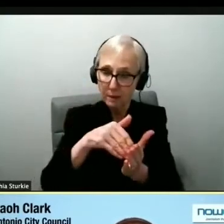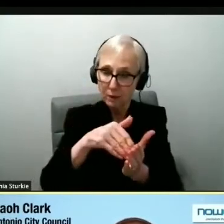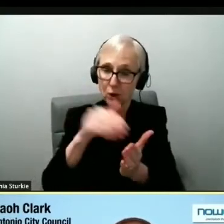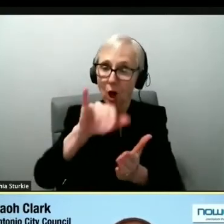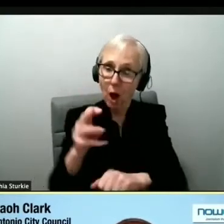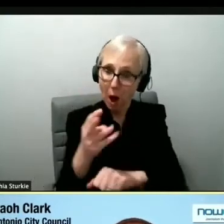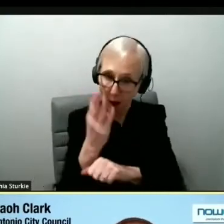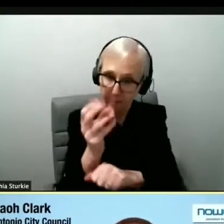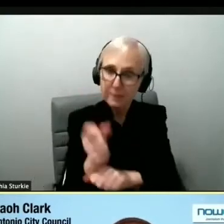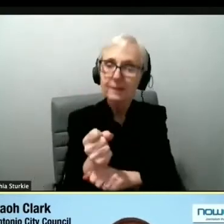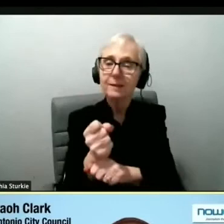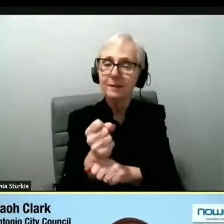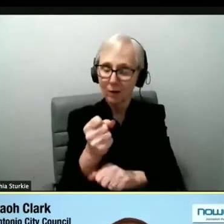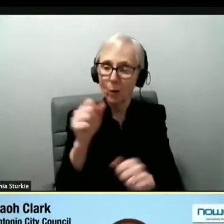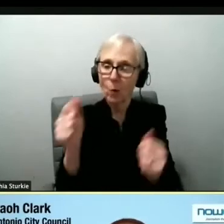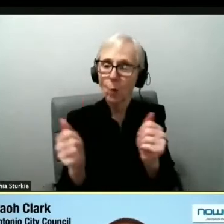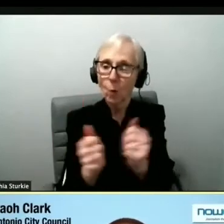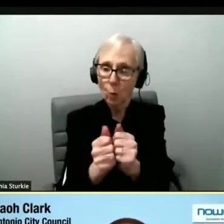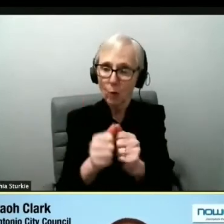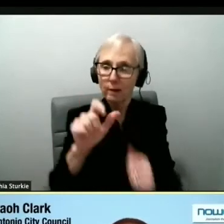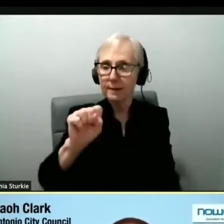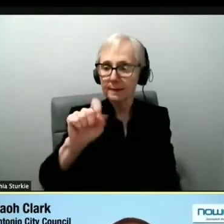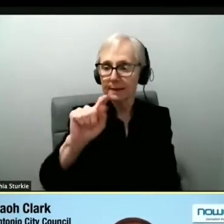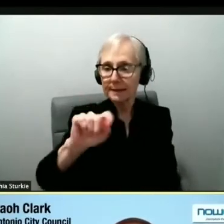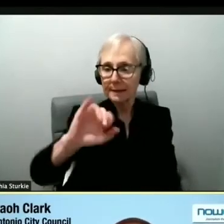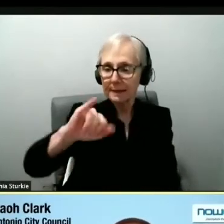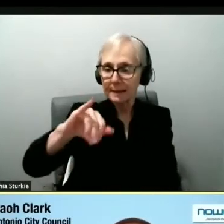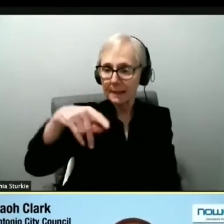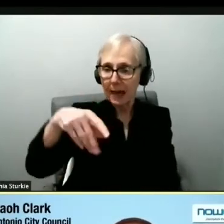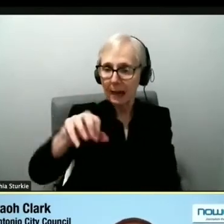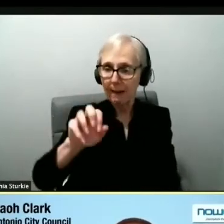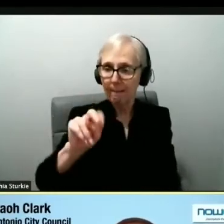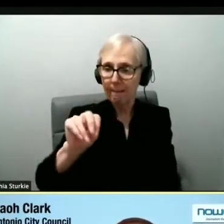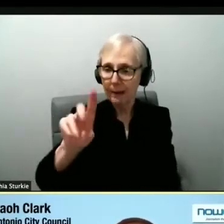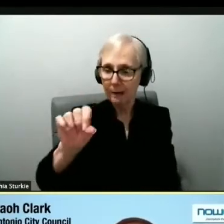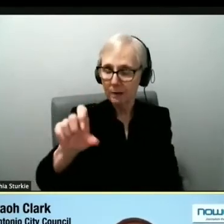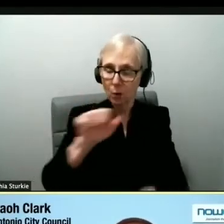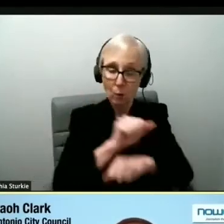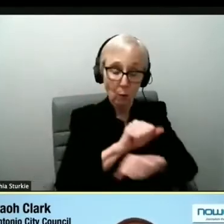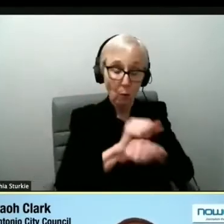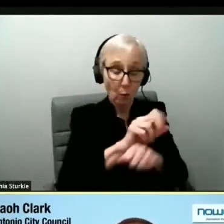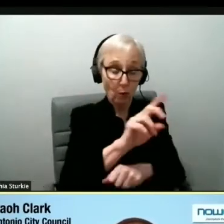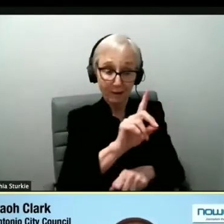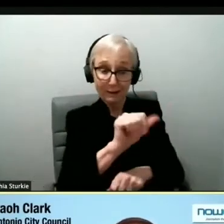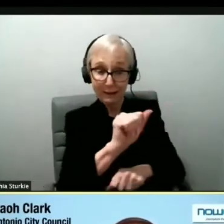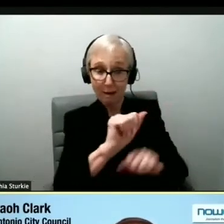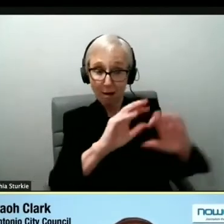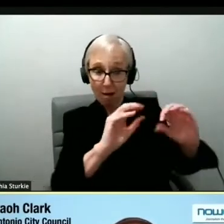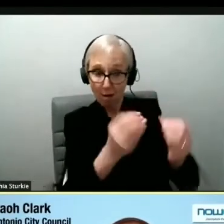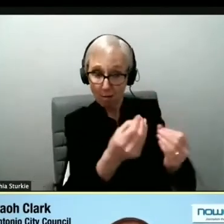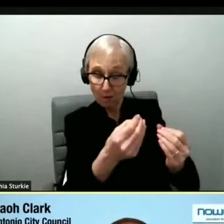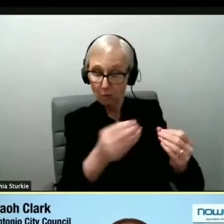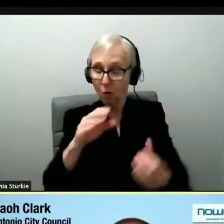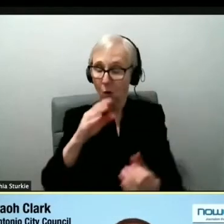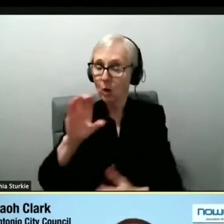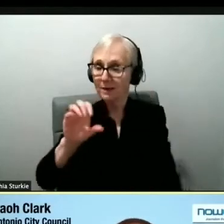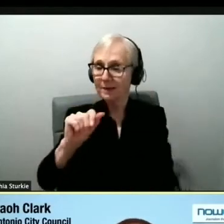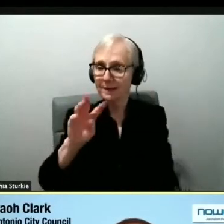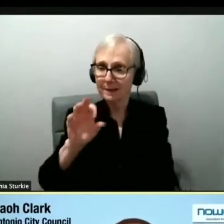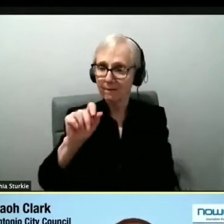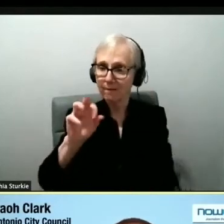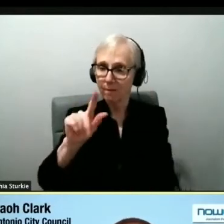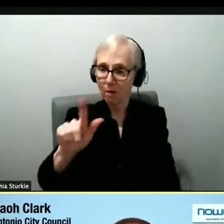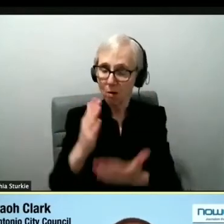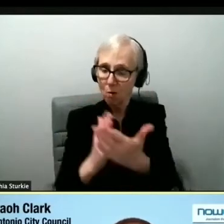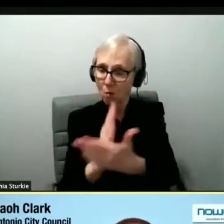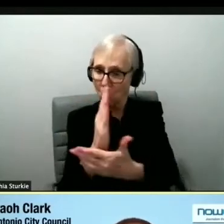$40,000 jobs along with stipends. We also work with the DA's office to create a civil rights investigation division. We've done a lot of work.